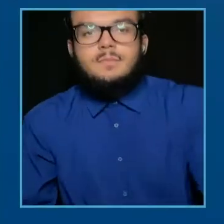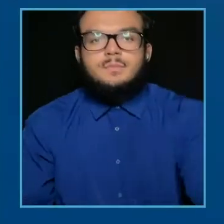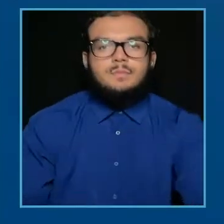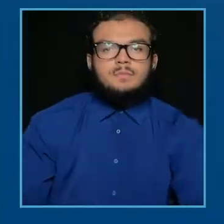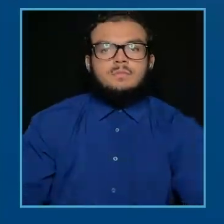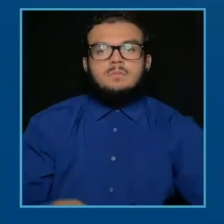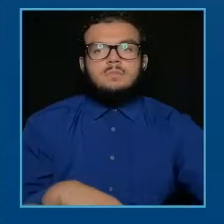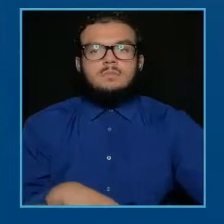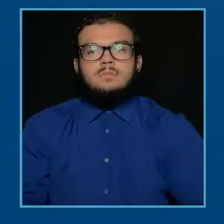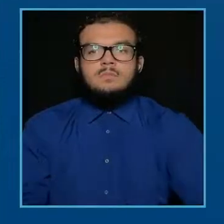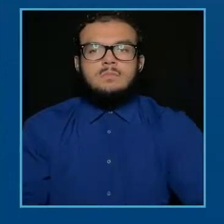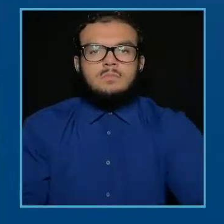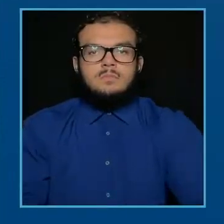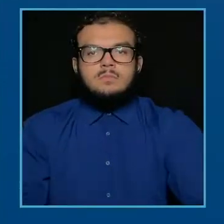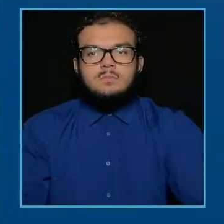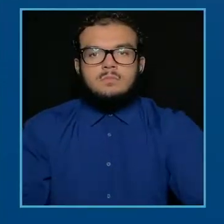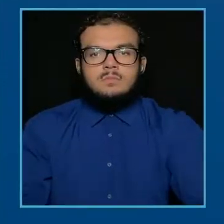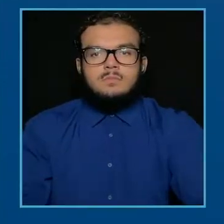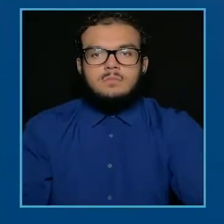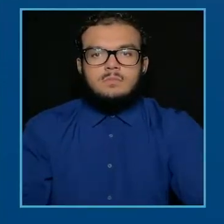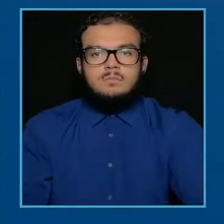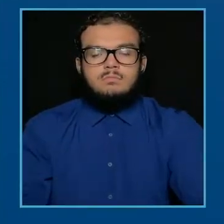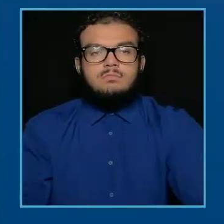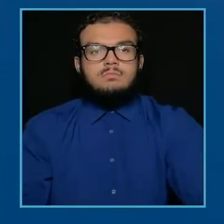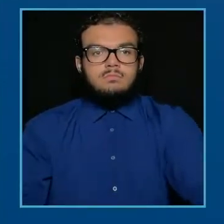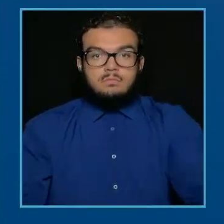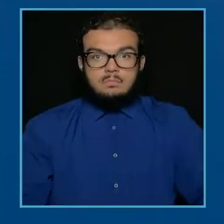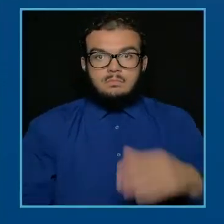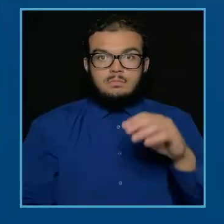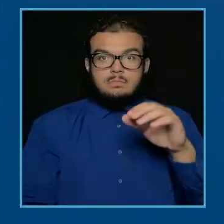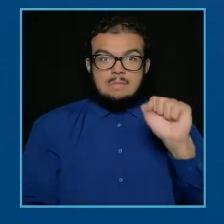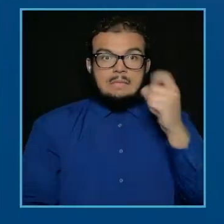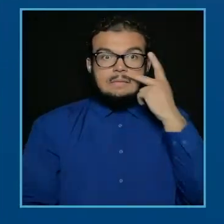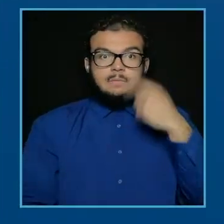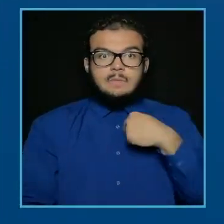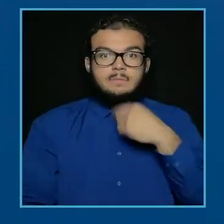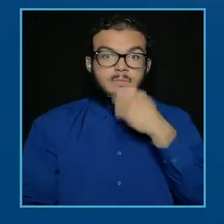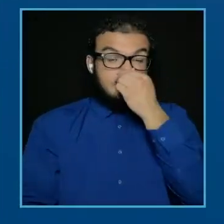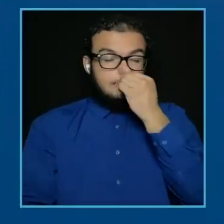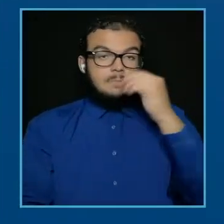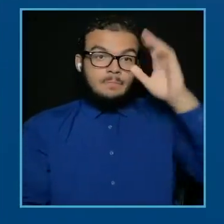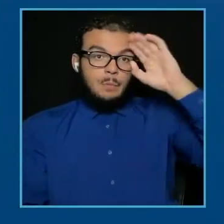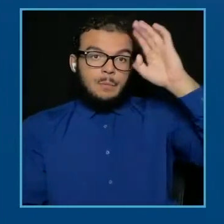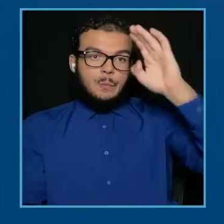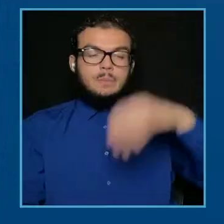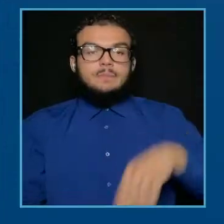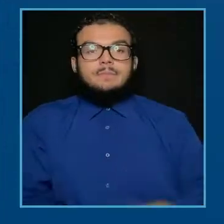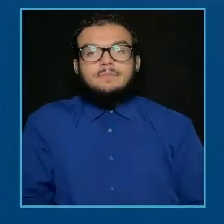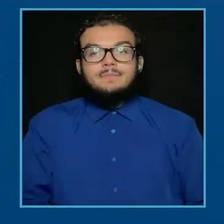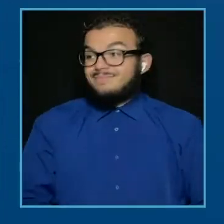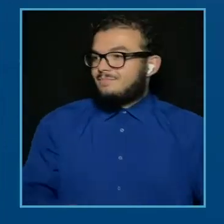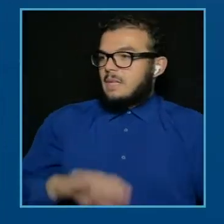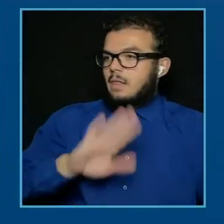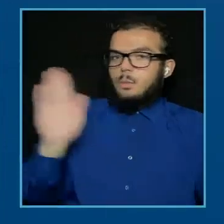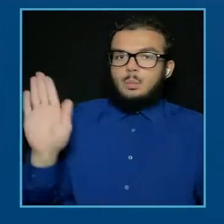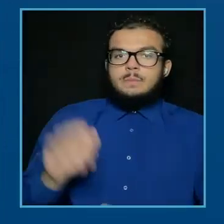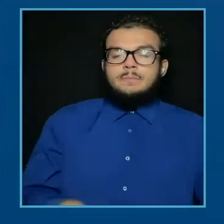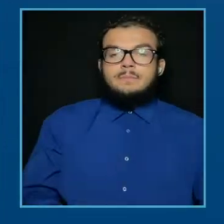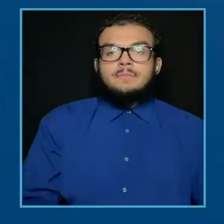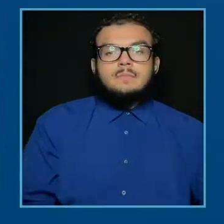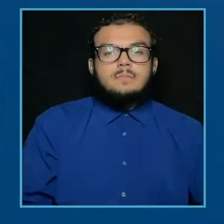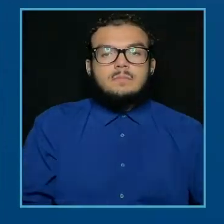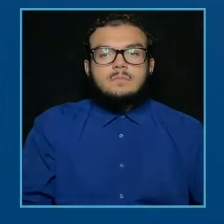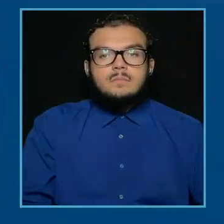Is she on? I am. Hello. Hi. Yeah, I